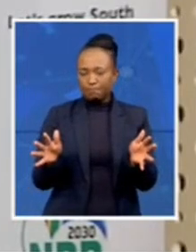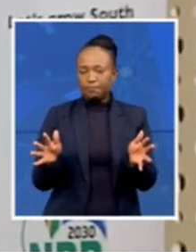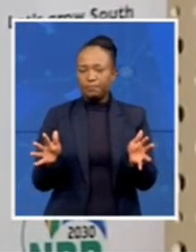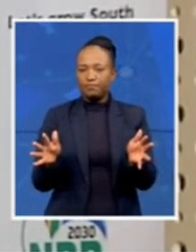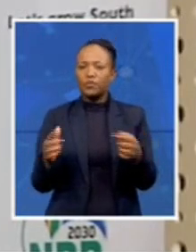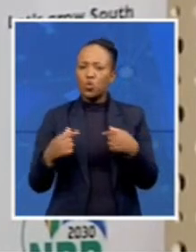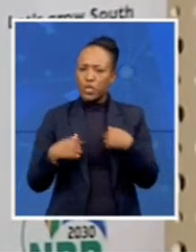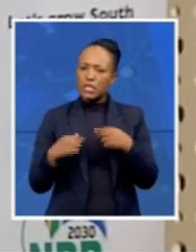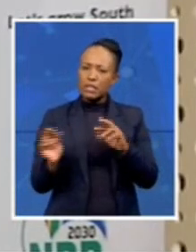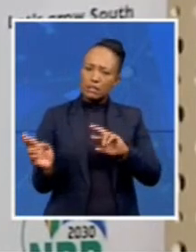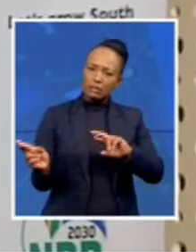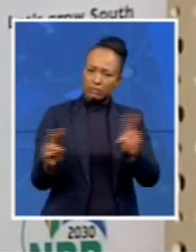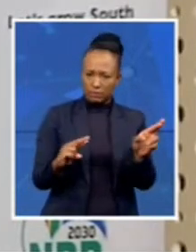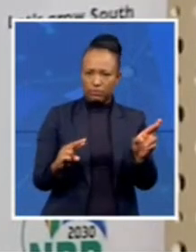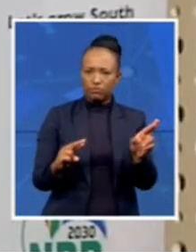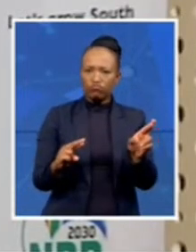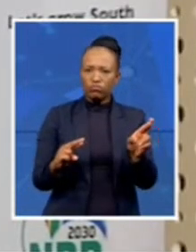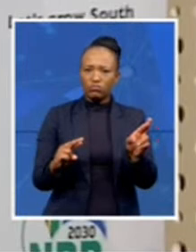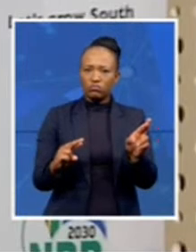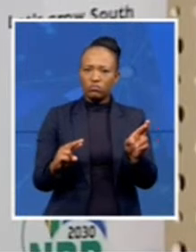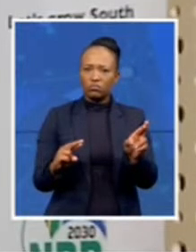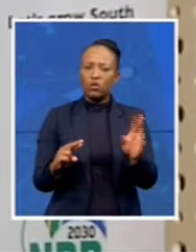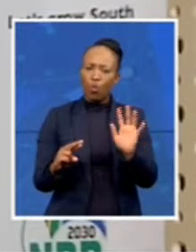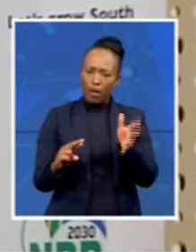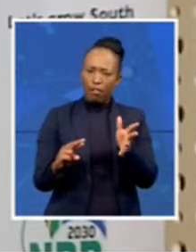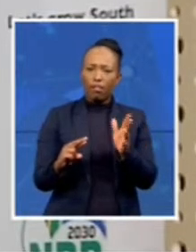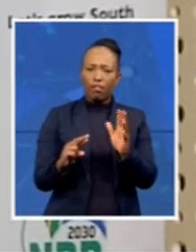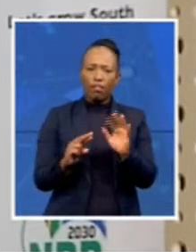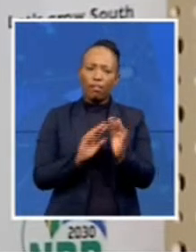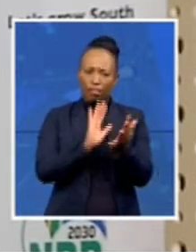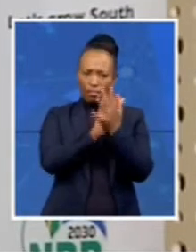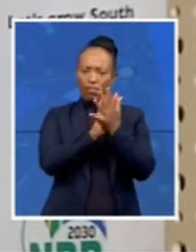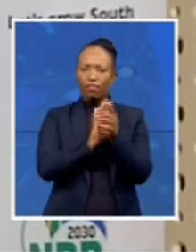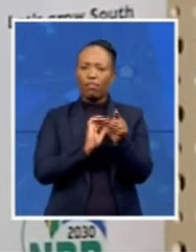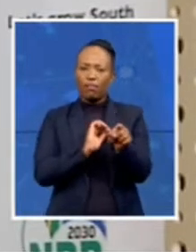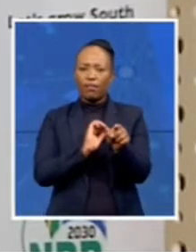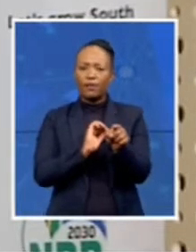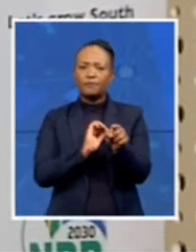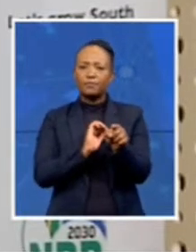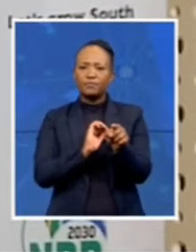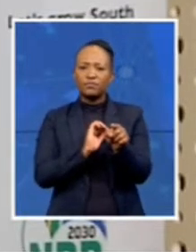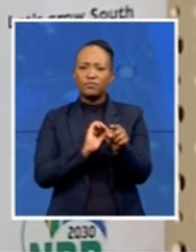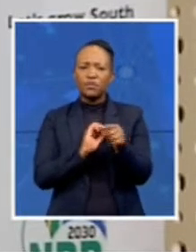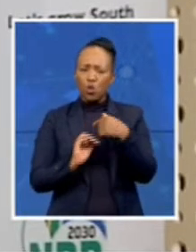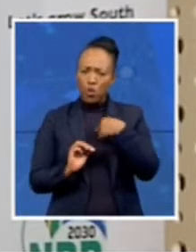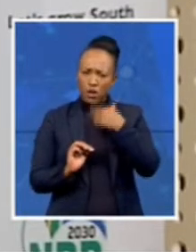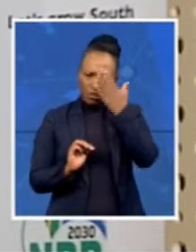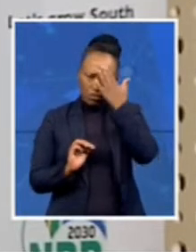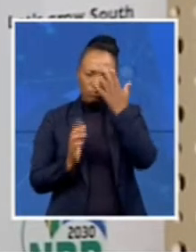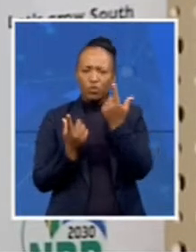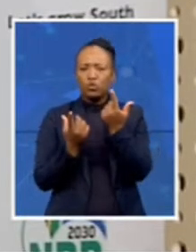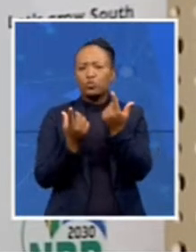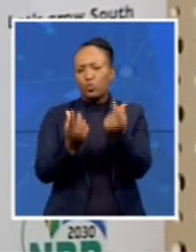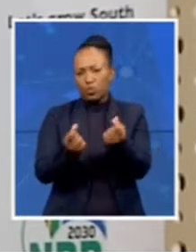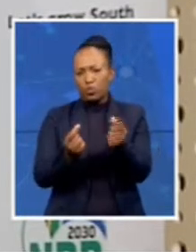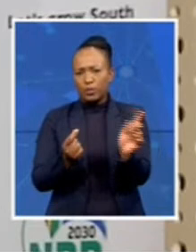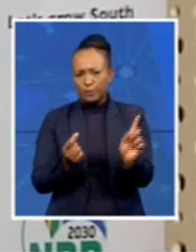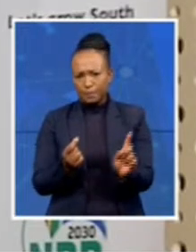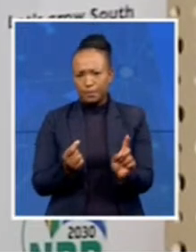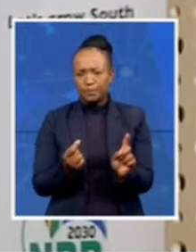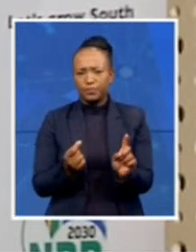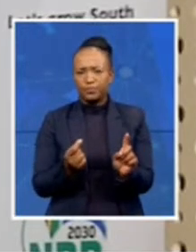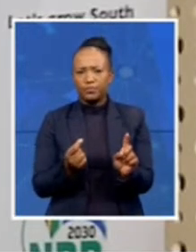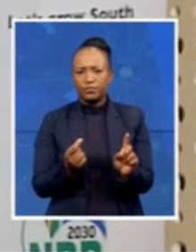them. And we know what to do. And they know what we are supposed to